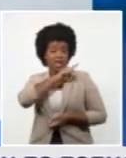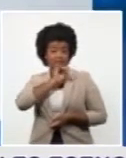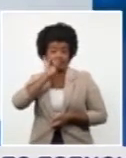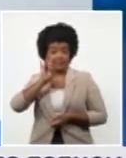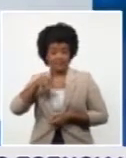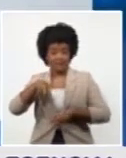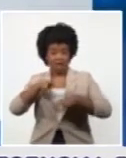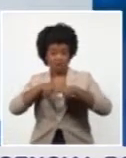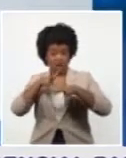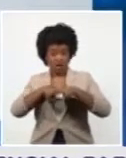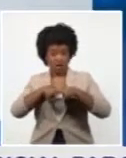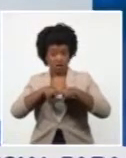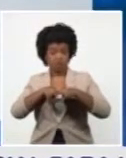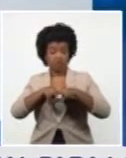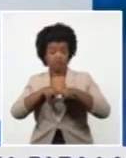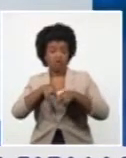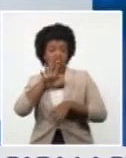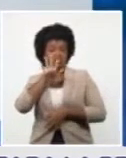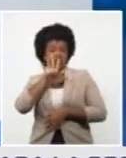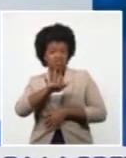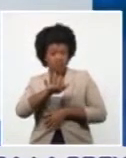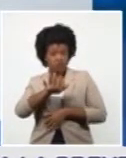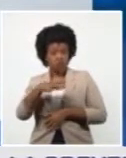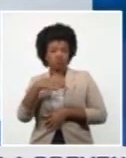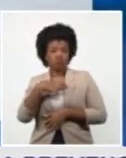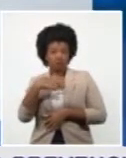been stating recently,